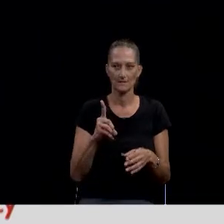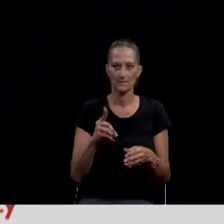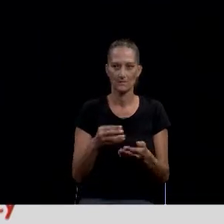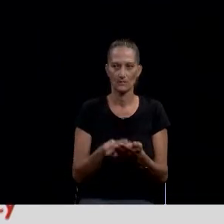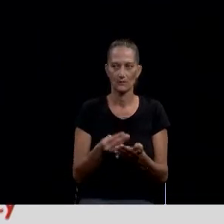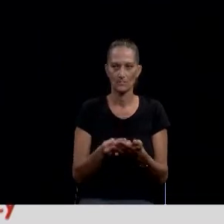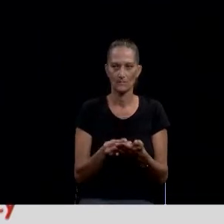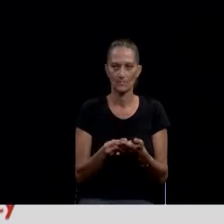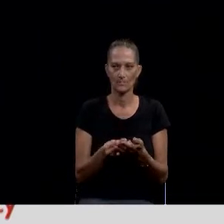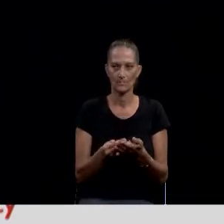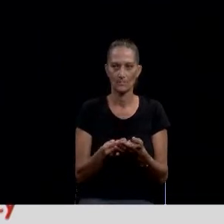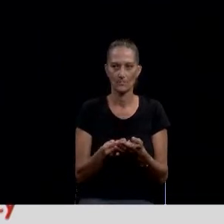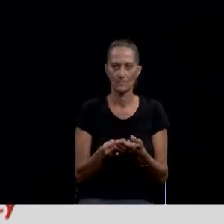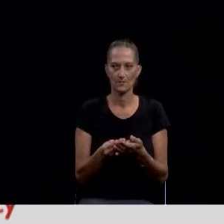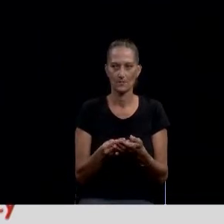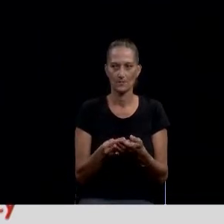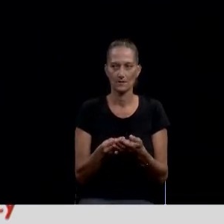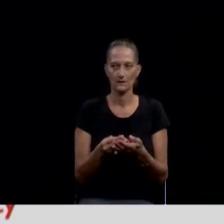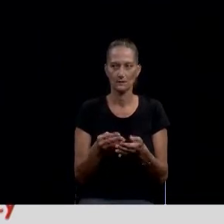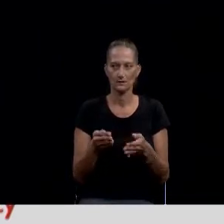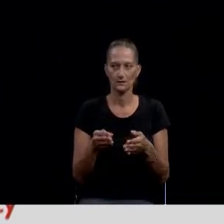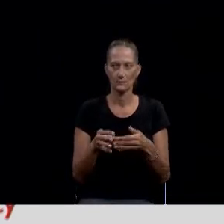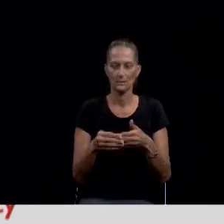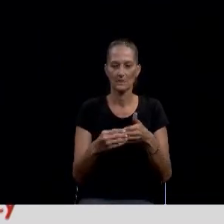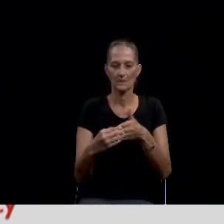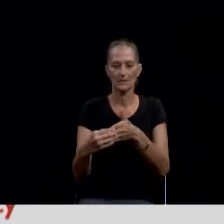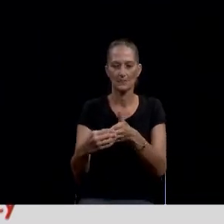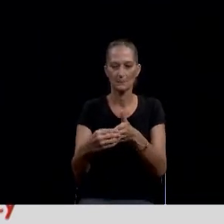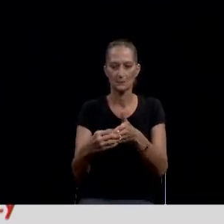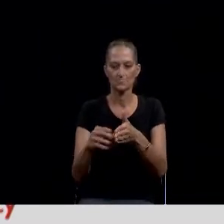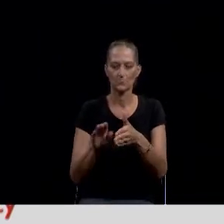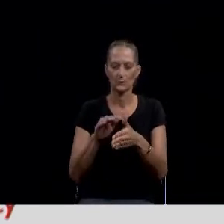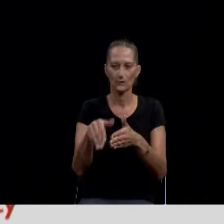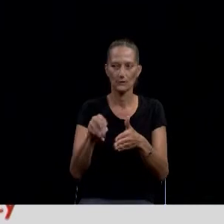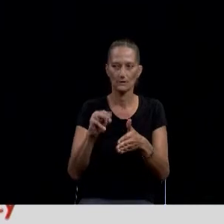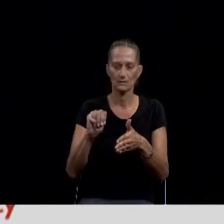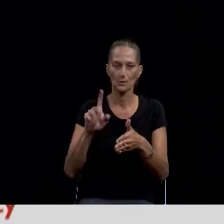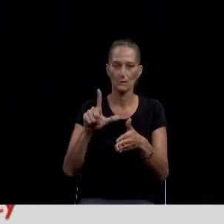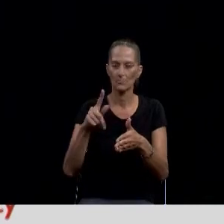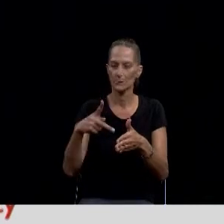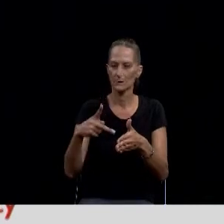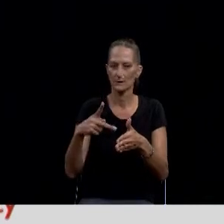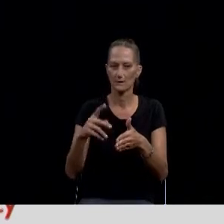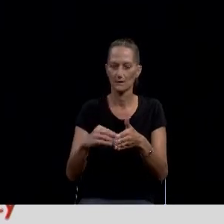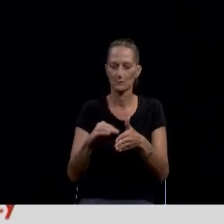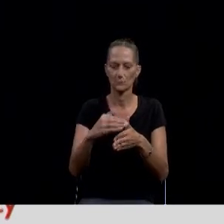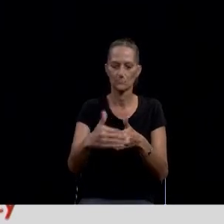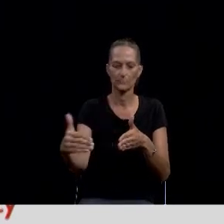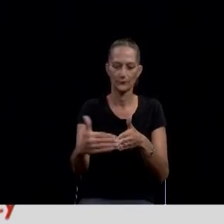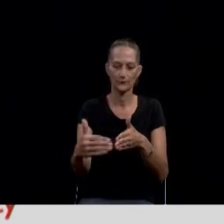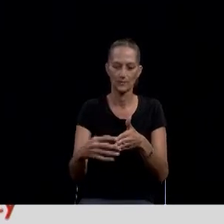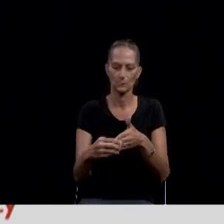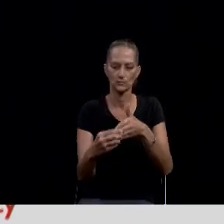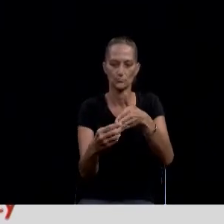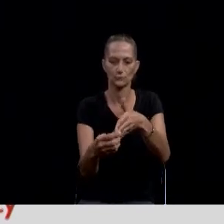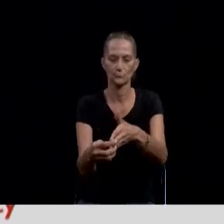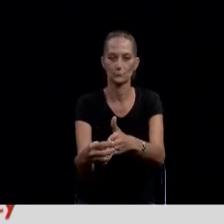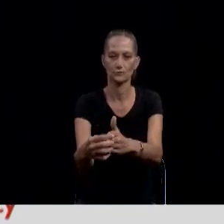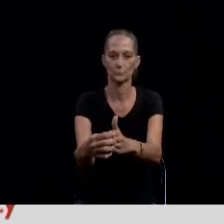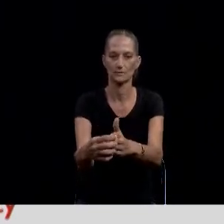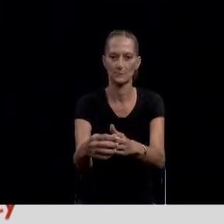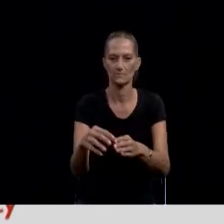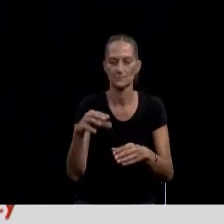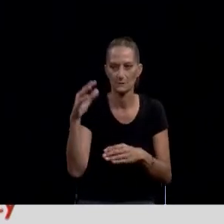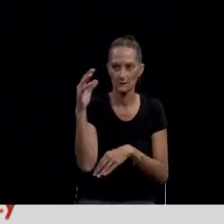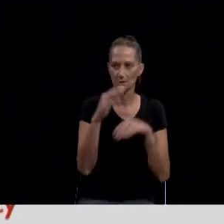Street area and the first front porch, an area with seating and shade. The 101 apartments are on the